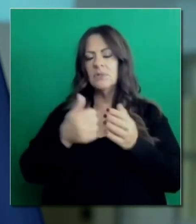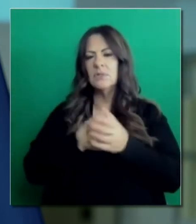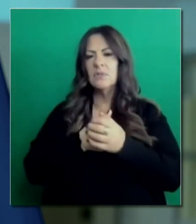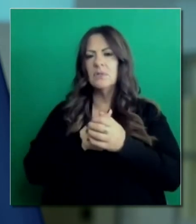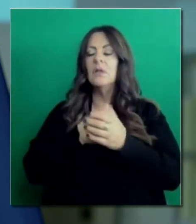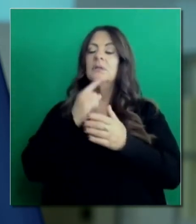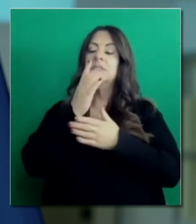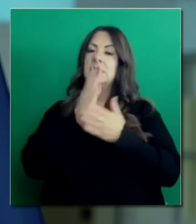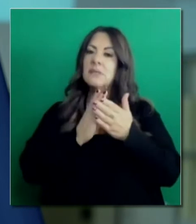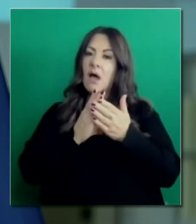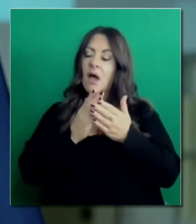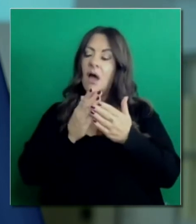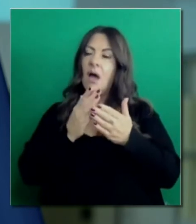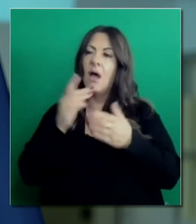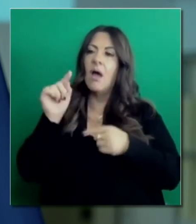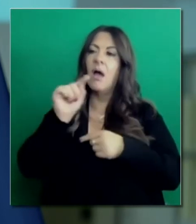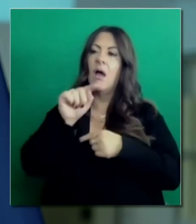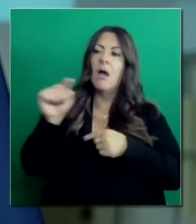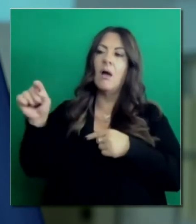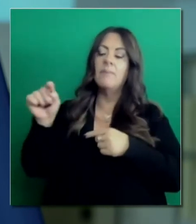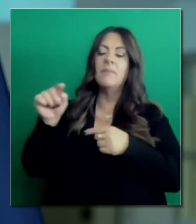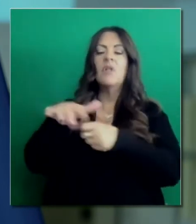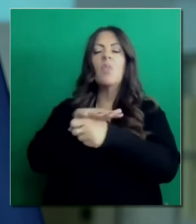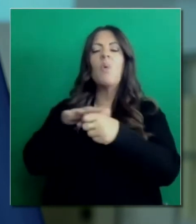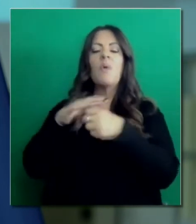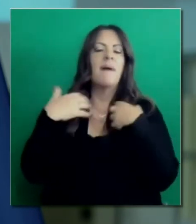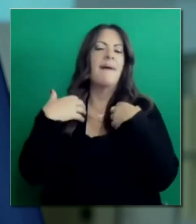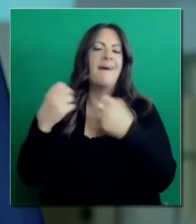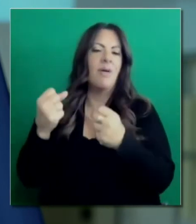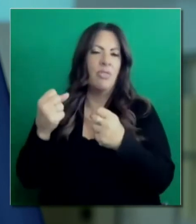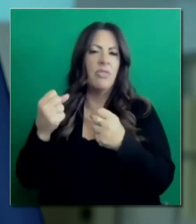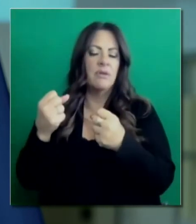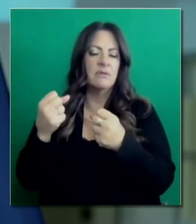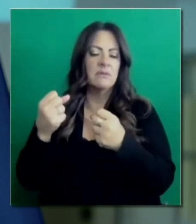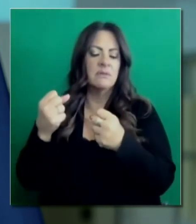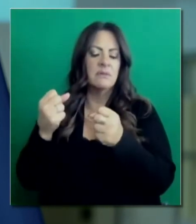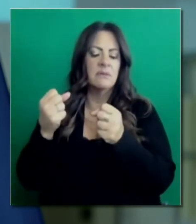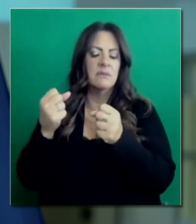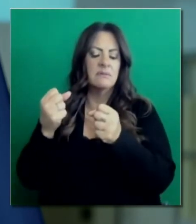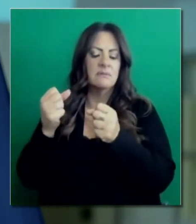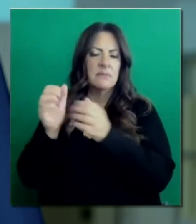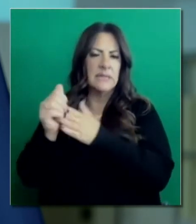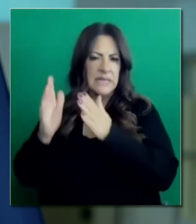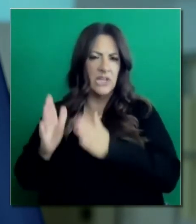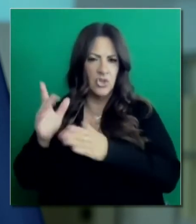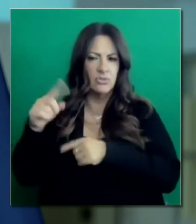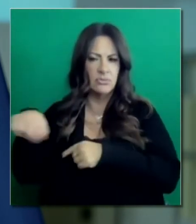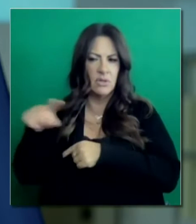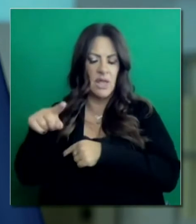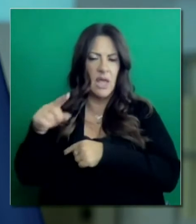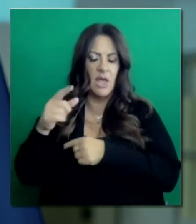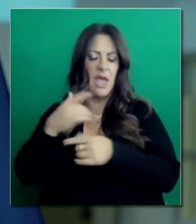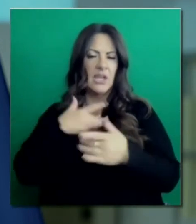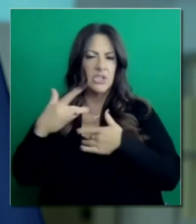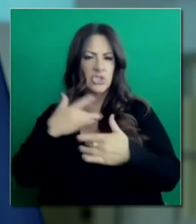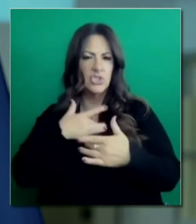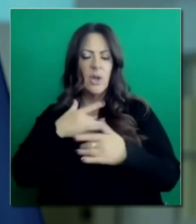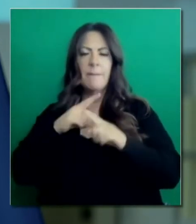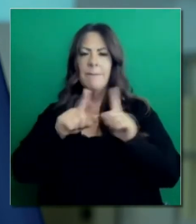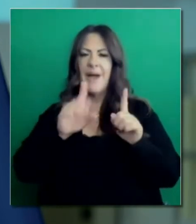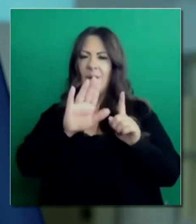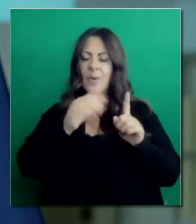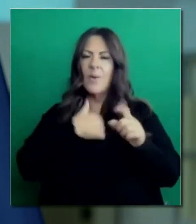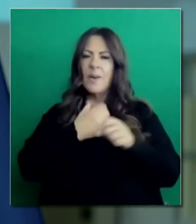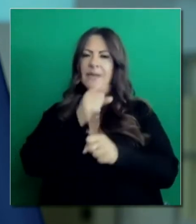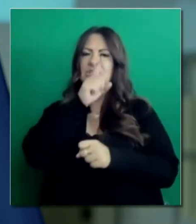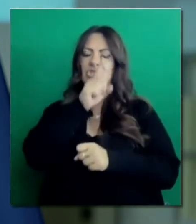had expressed, local health officers in particular, that before we do that, let's make sure there were no anomalies related to